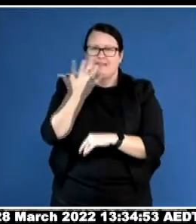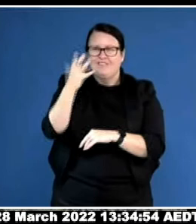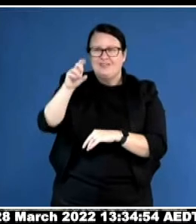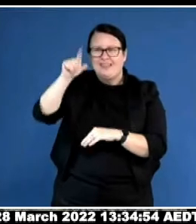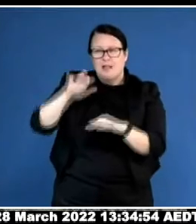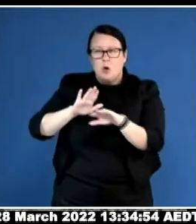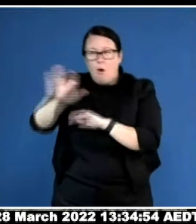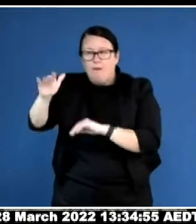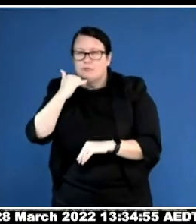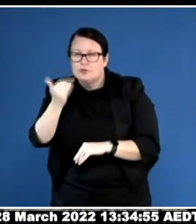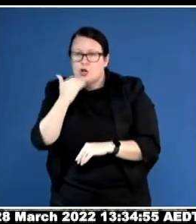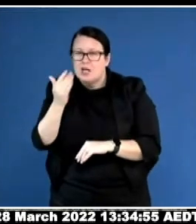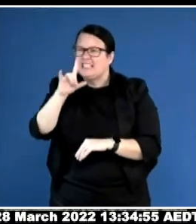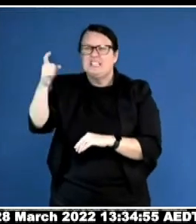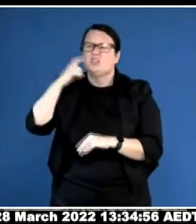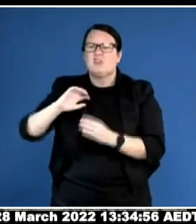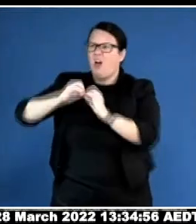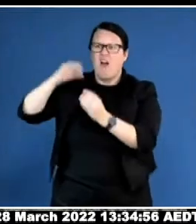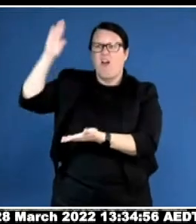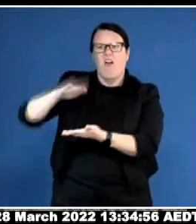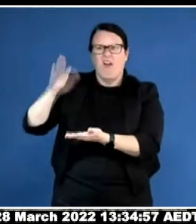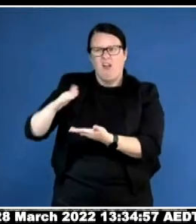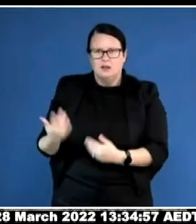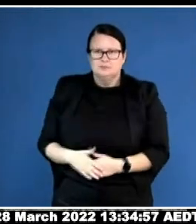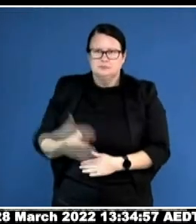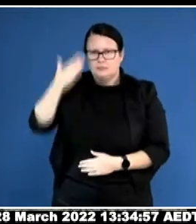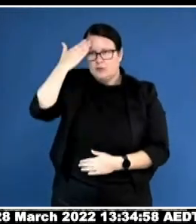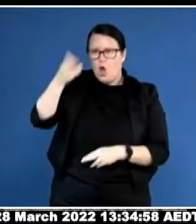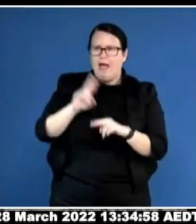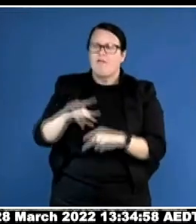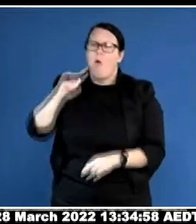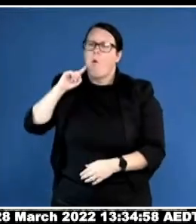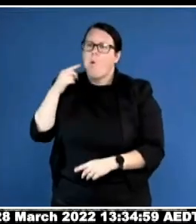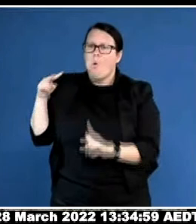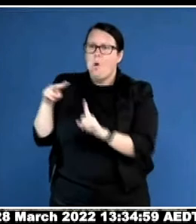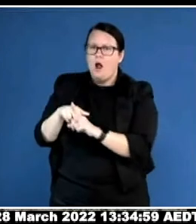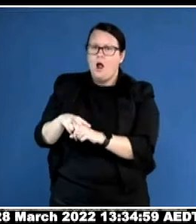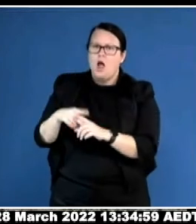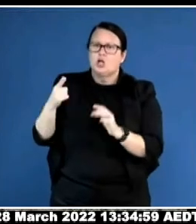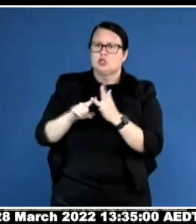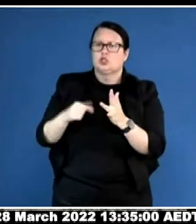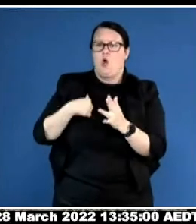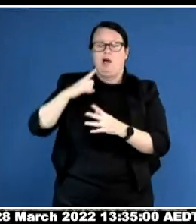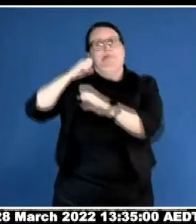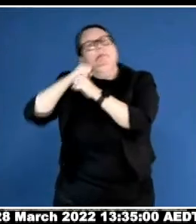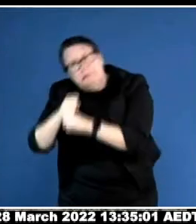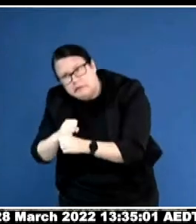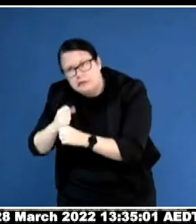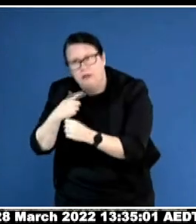house. He didn't bargain on it. I don't know whether that was deliberate to put us in debt to keep me more stuck. It was